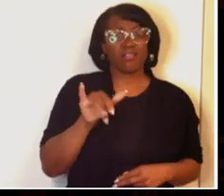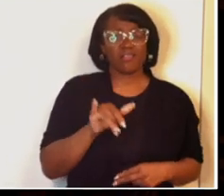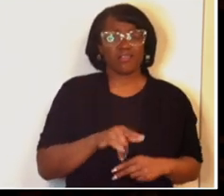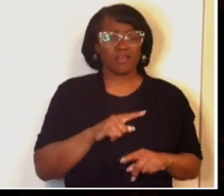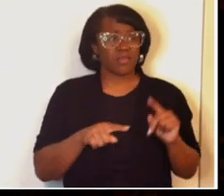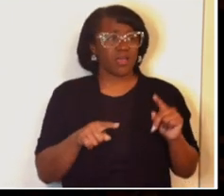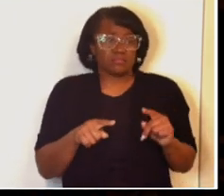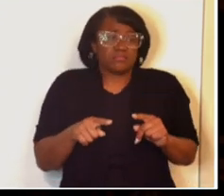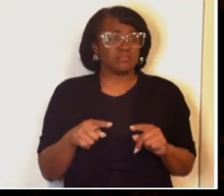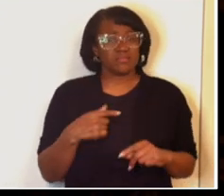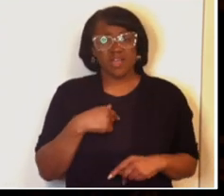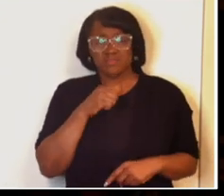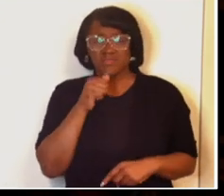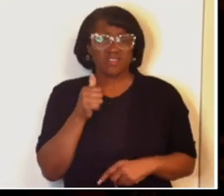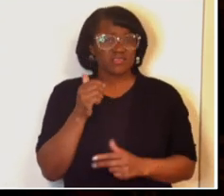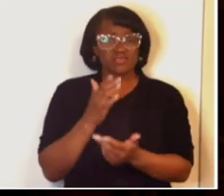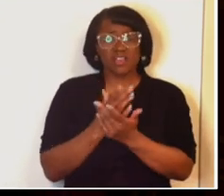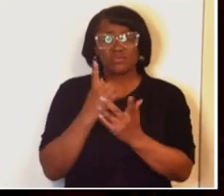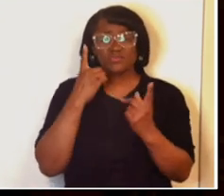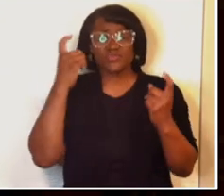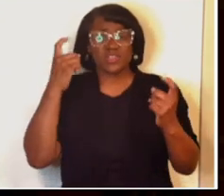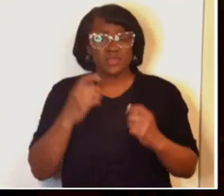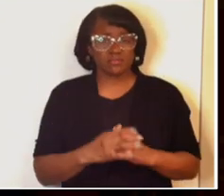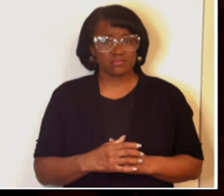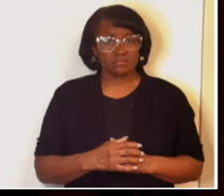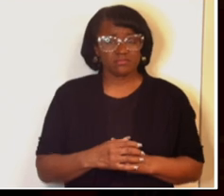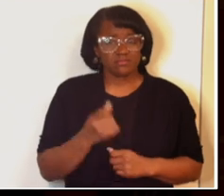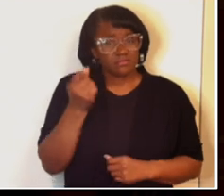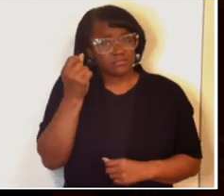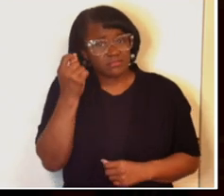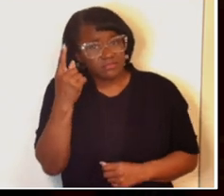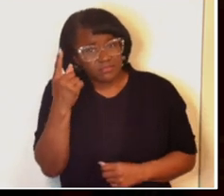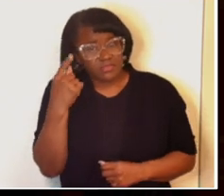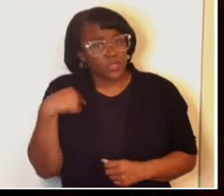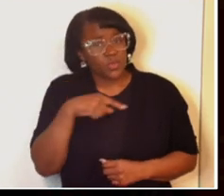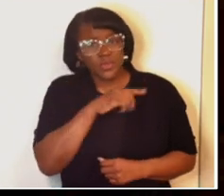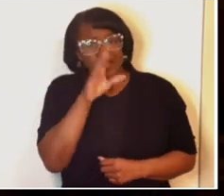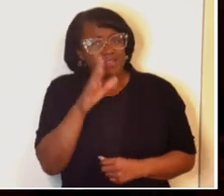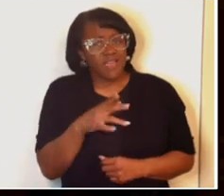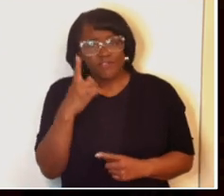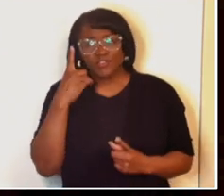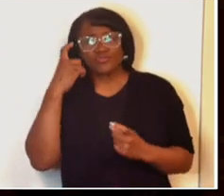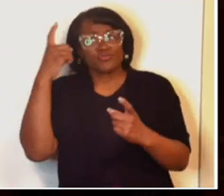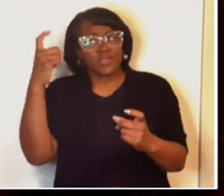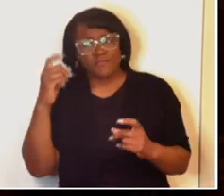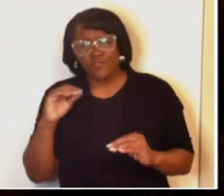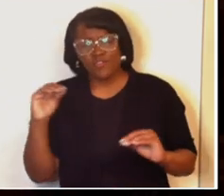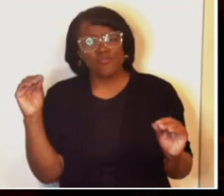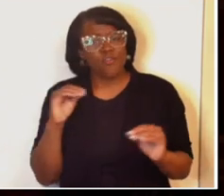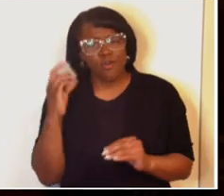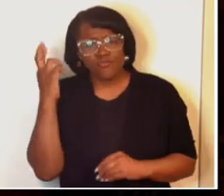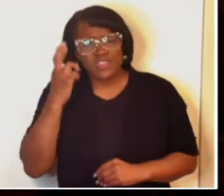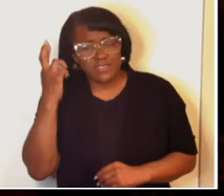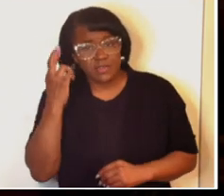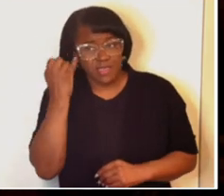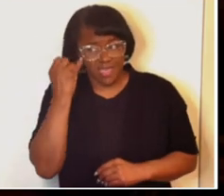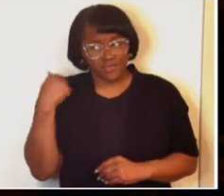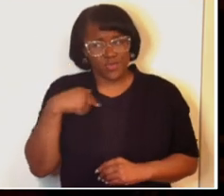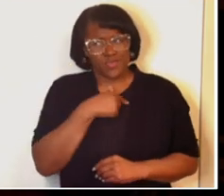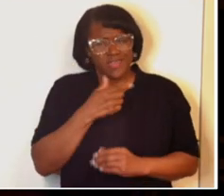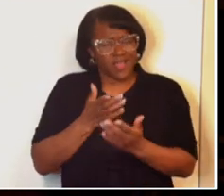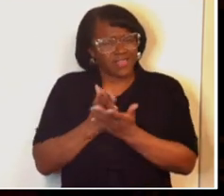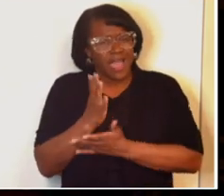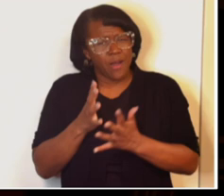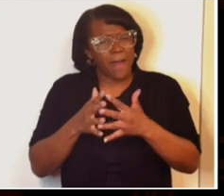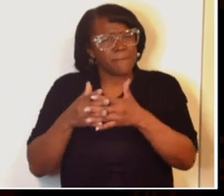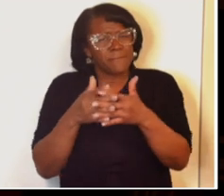dreaming. You see, because we never dream in vain. And if we allowed America to defer